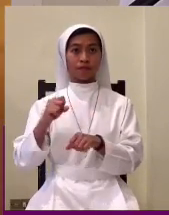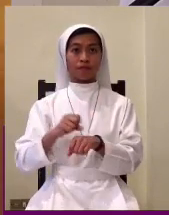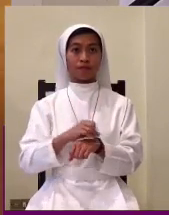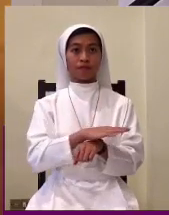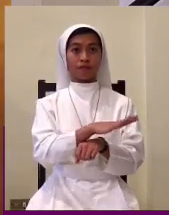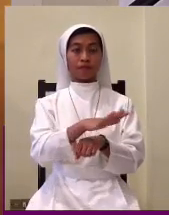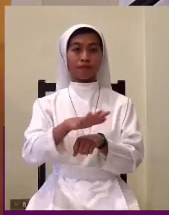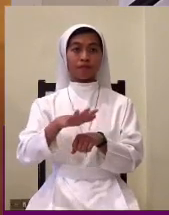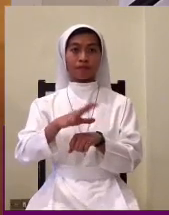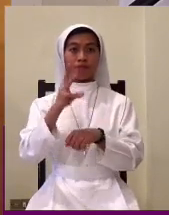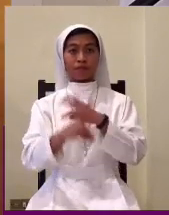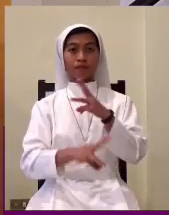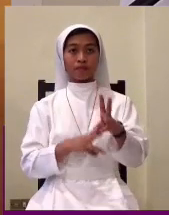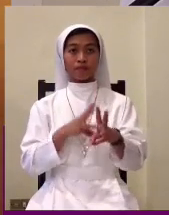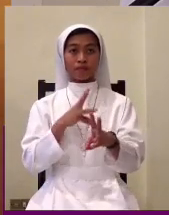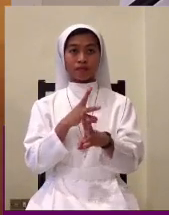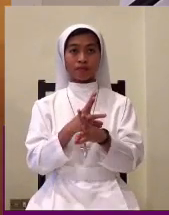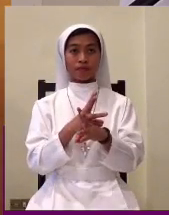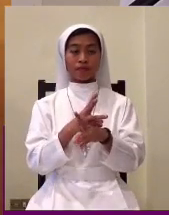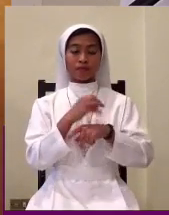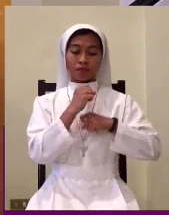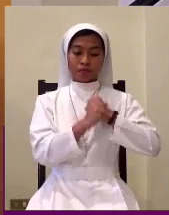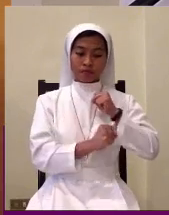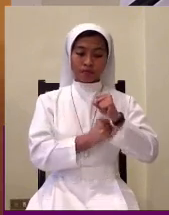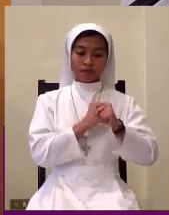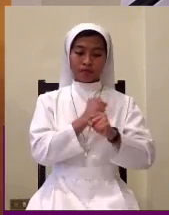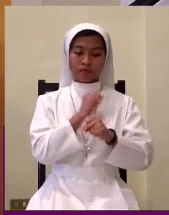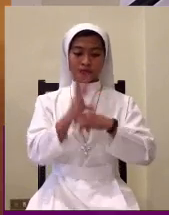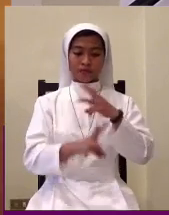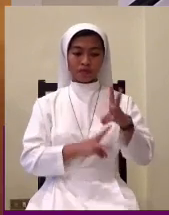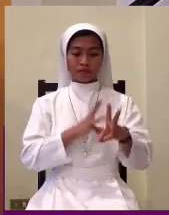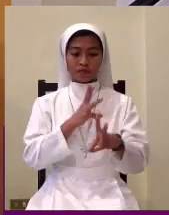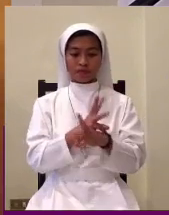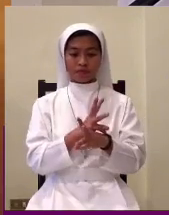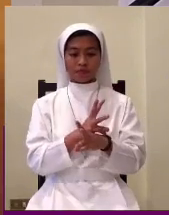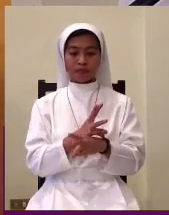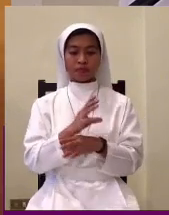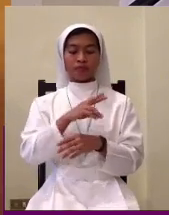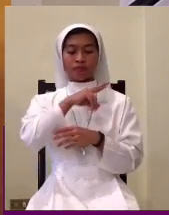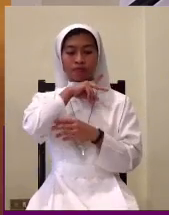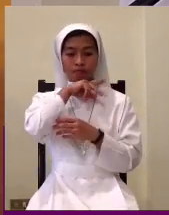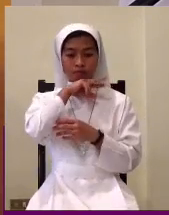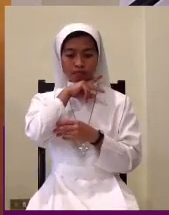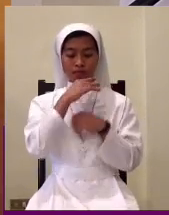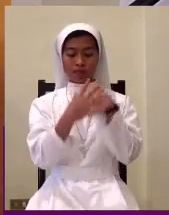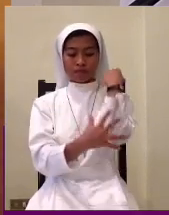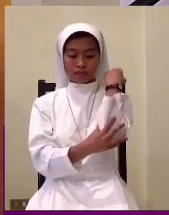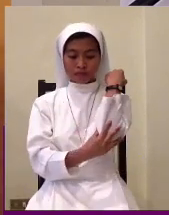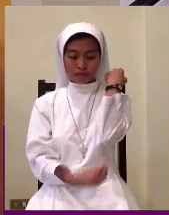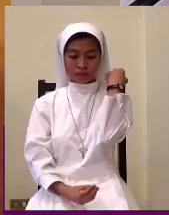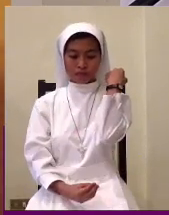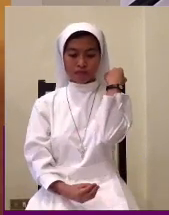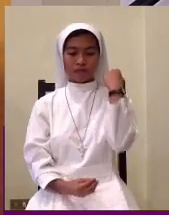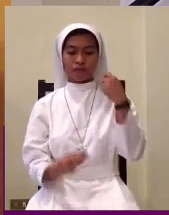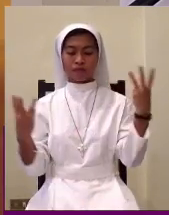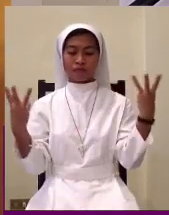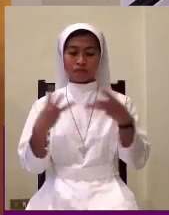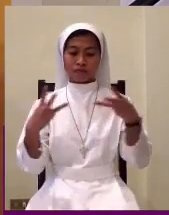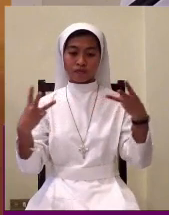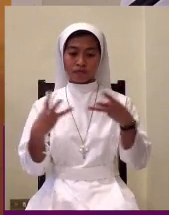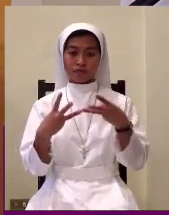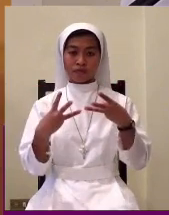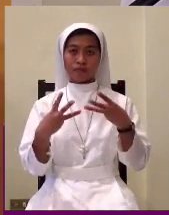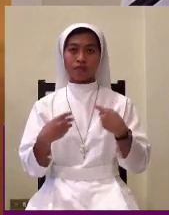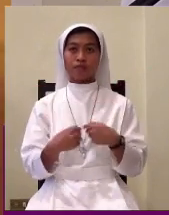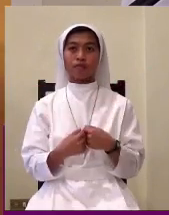agony because of COVID-19, poverty, terrorism, natural calamities,